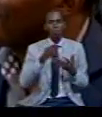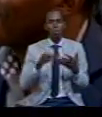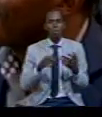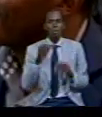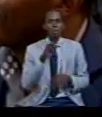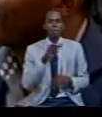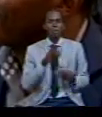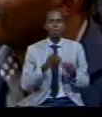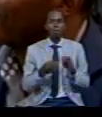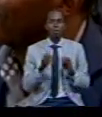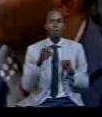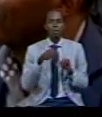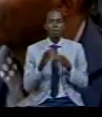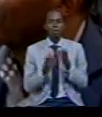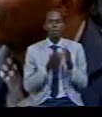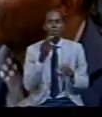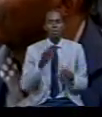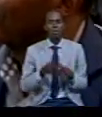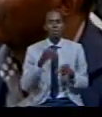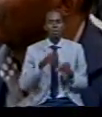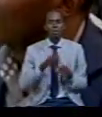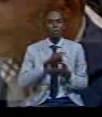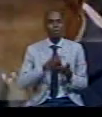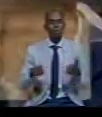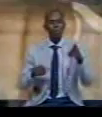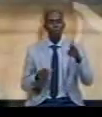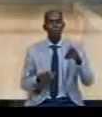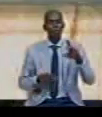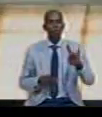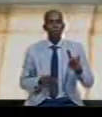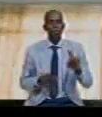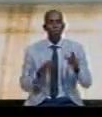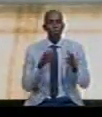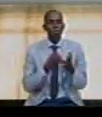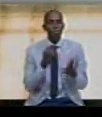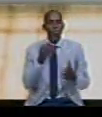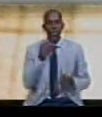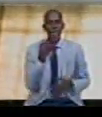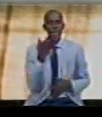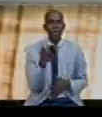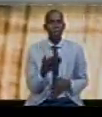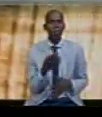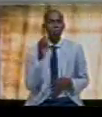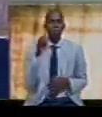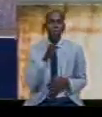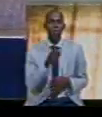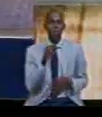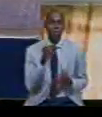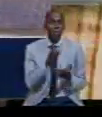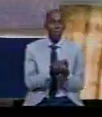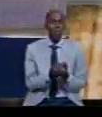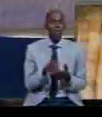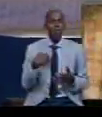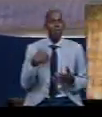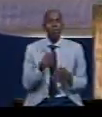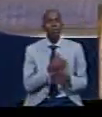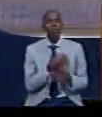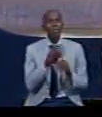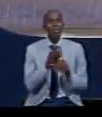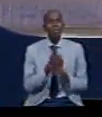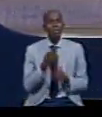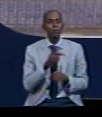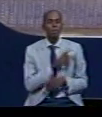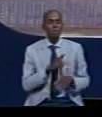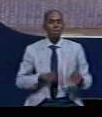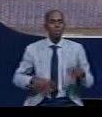at verse 28. In verse 28, it says, wherefore, we receiving a kingdom